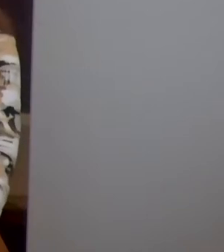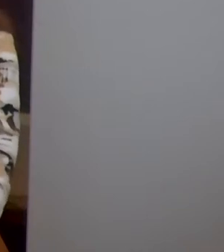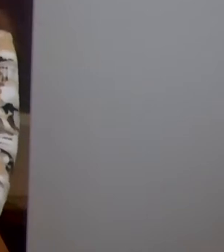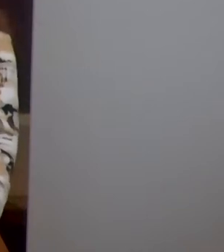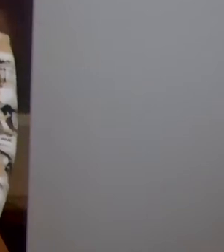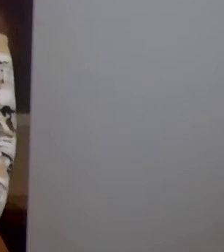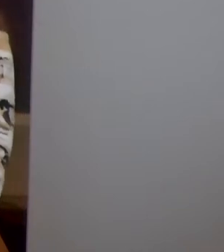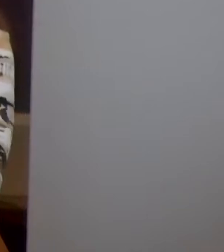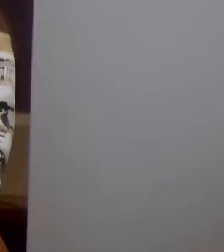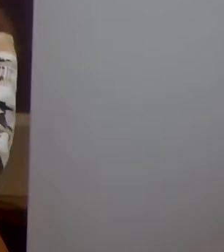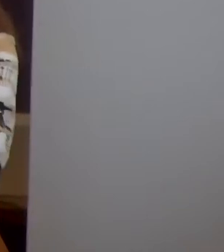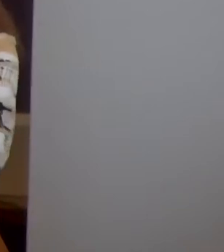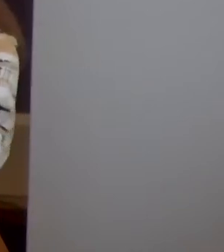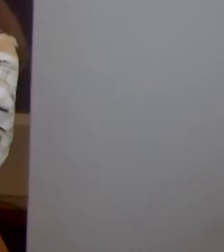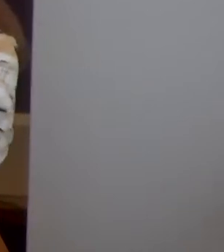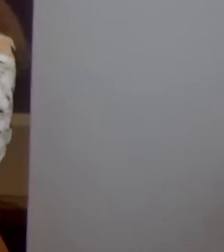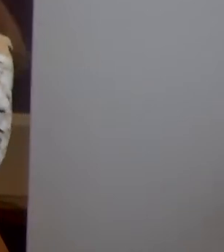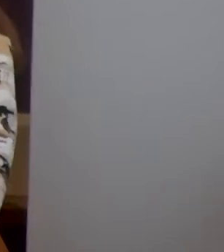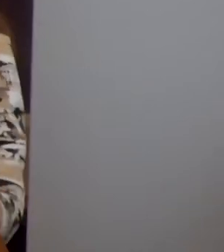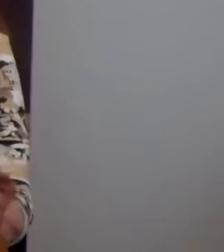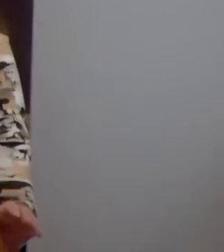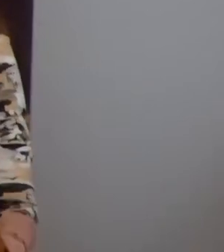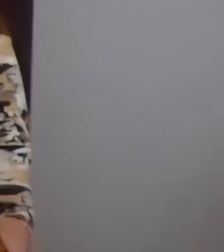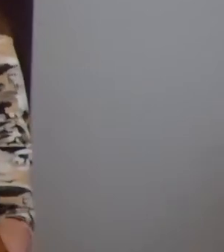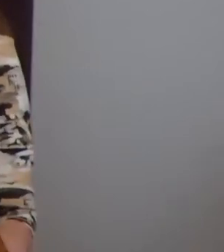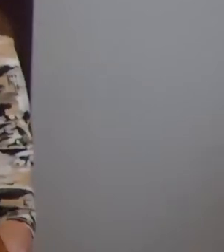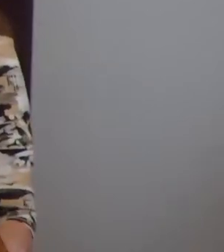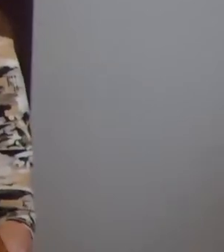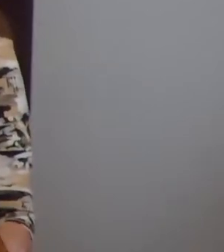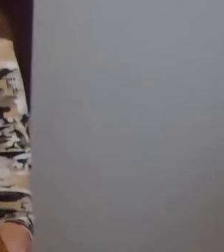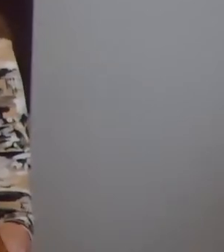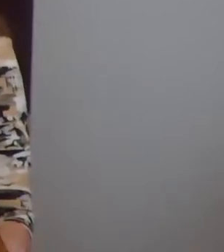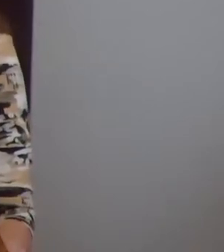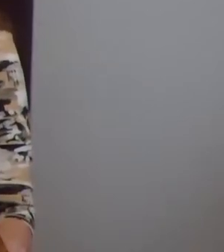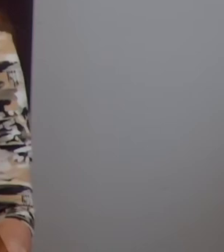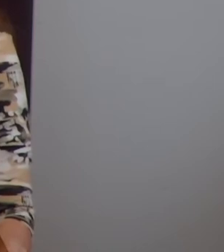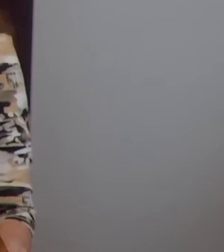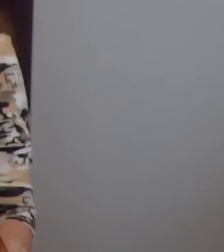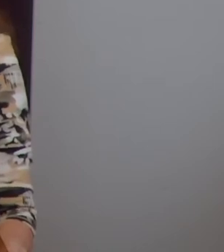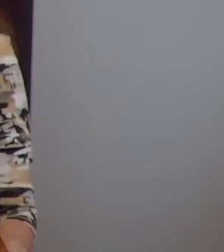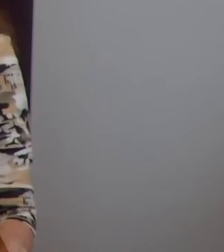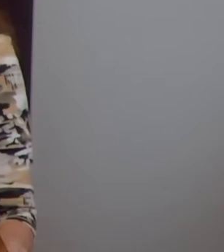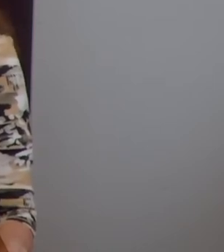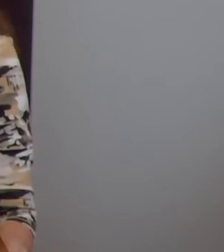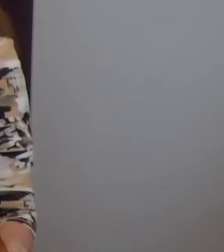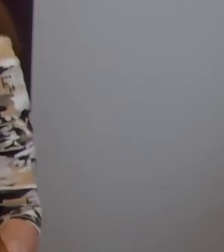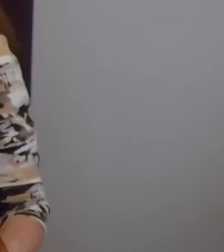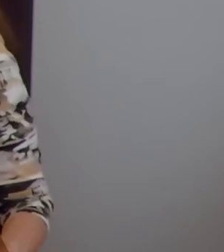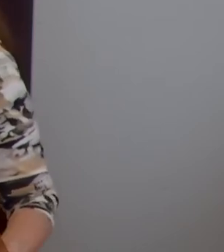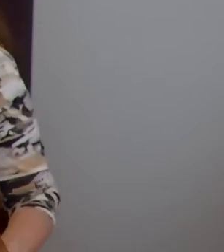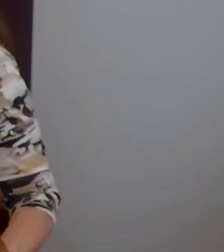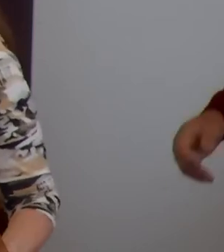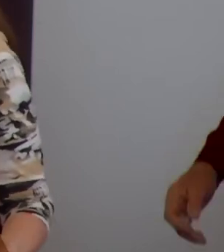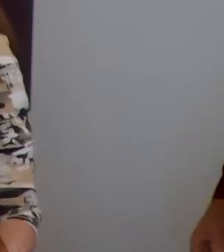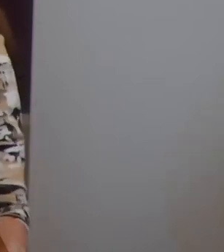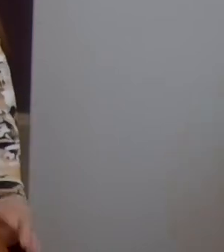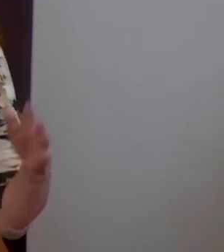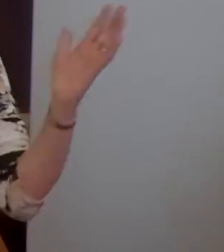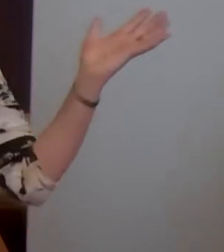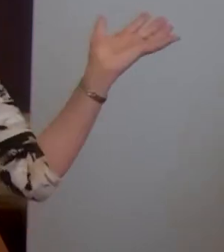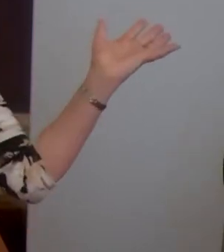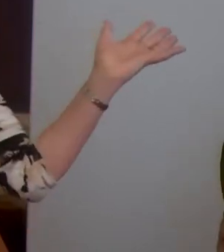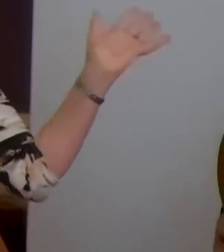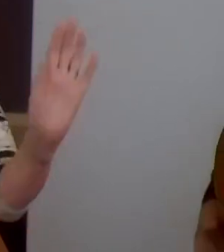you. This morning, God's Word will be brought to us by the Reverend Gordon McCracken, our family talk by Miriam, and our praise led